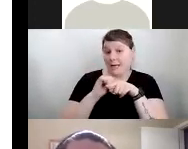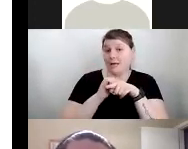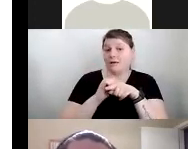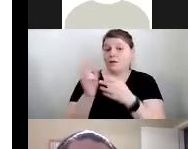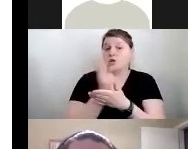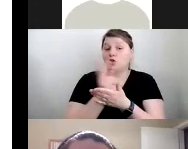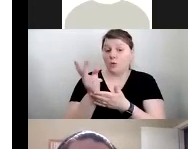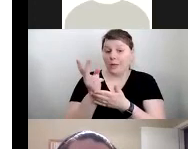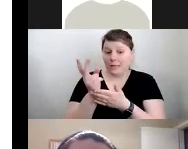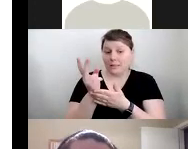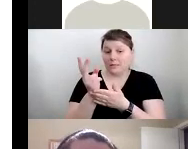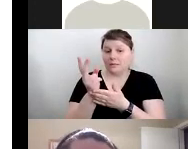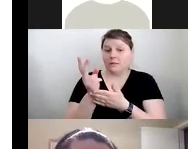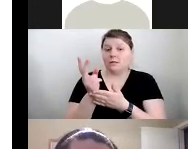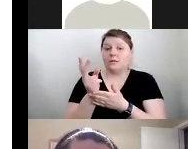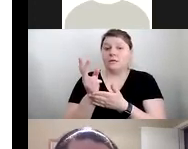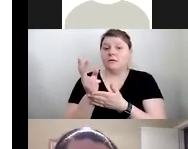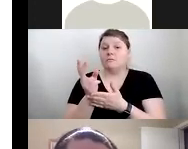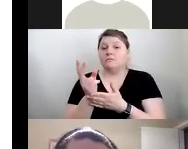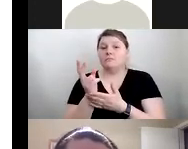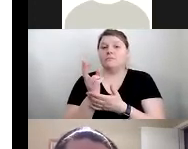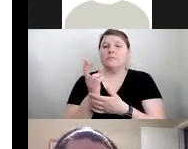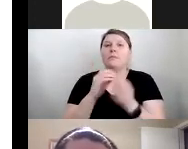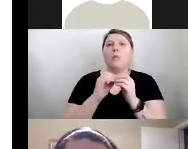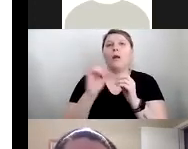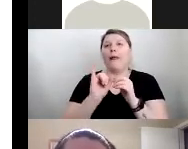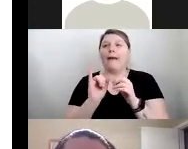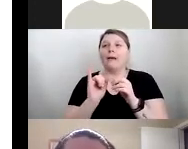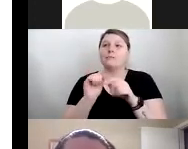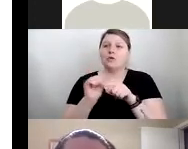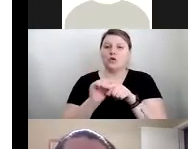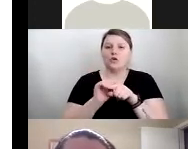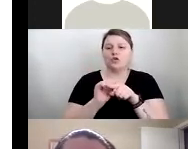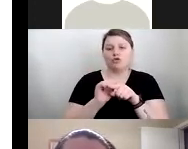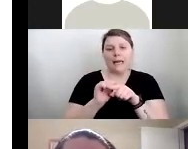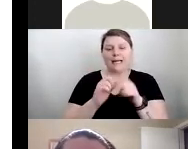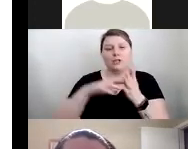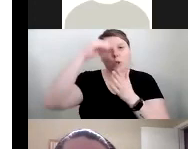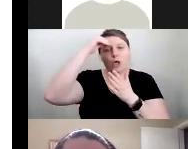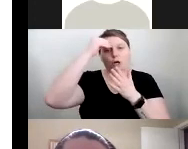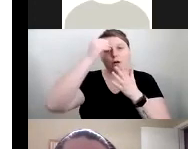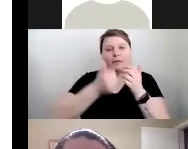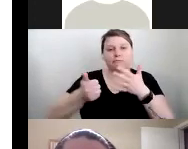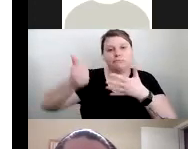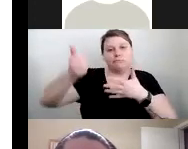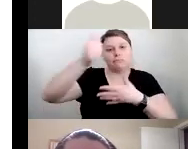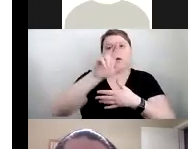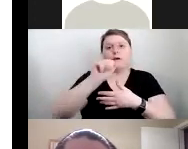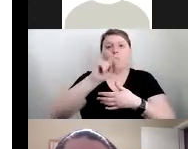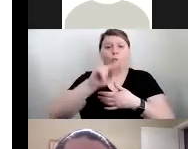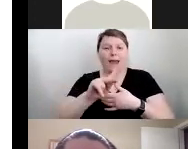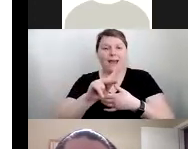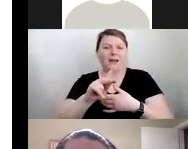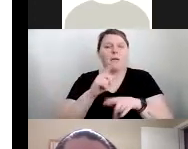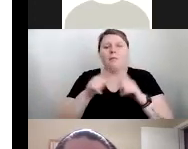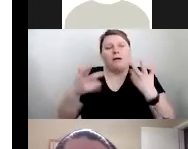weeks, but it's more like training to learn the ranks, which I already knew being in the Air Force coming into it, but most people didn't. Learning